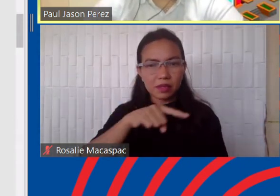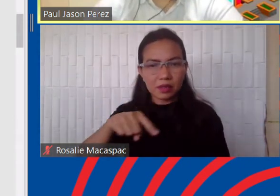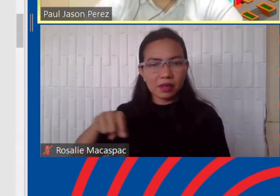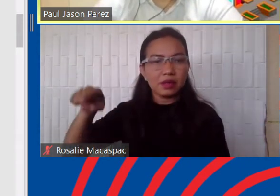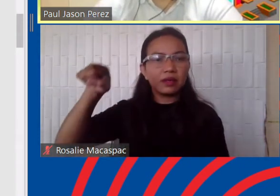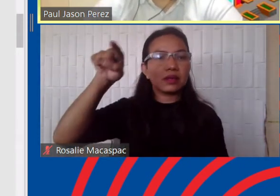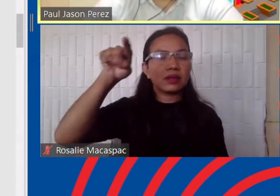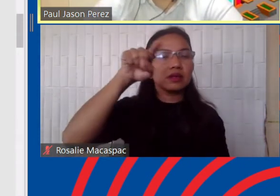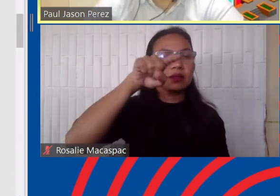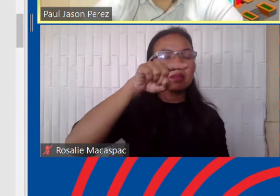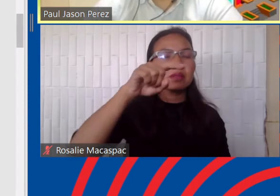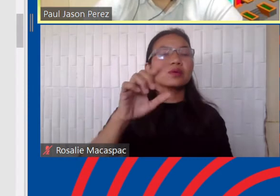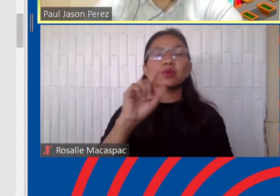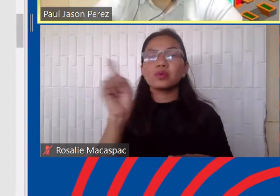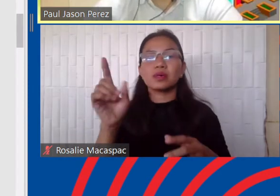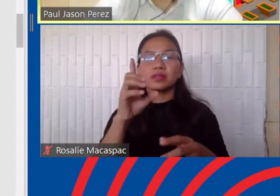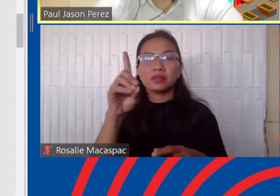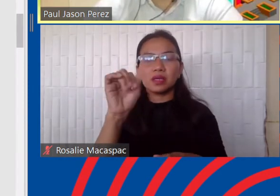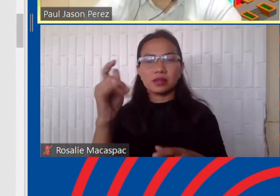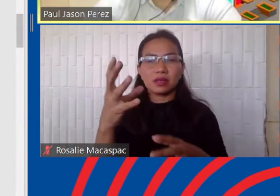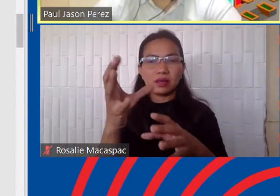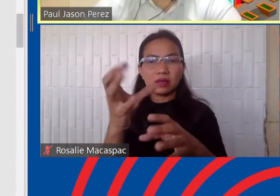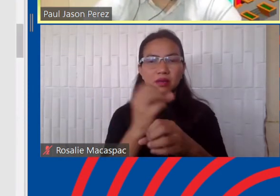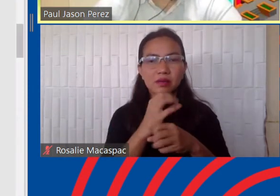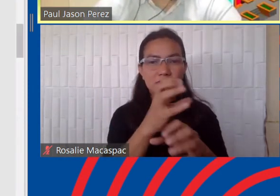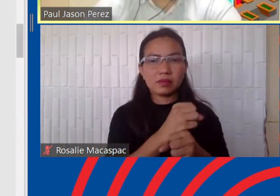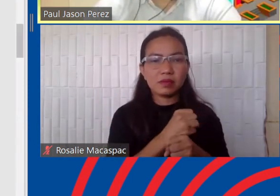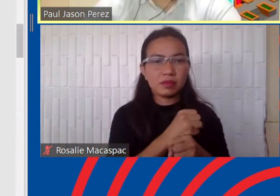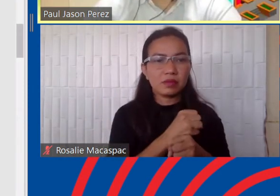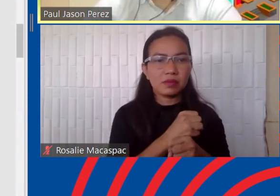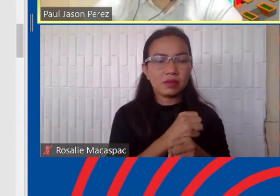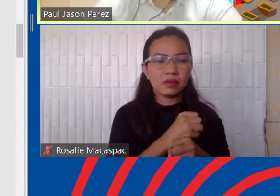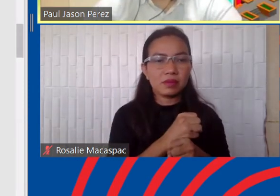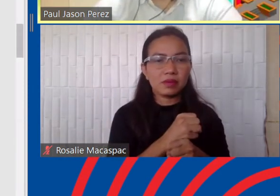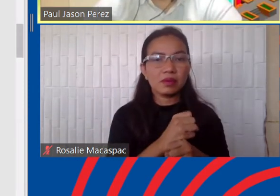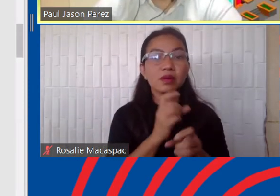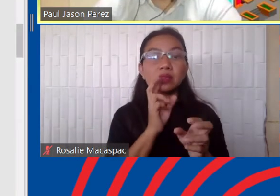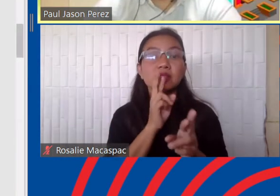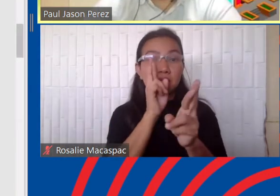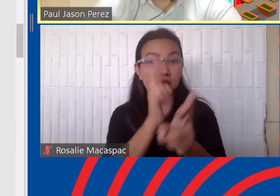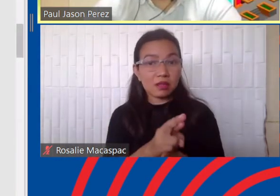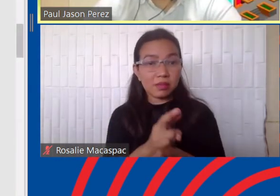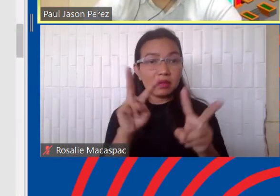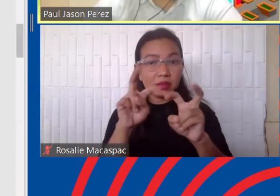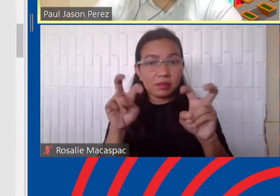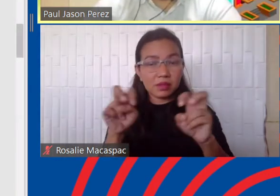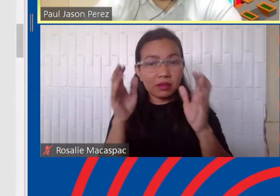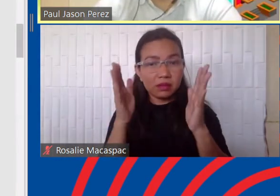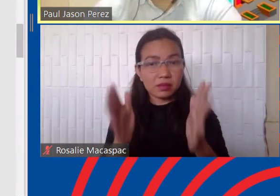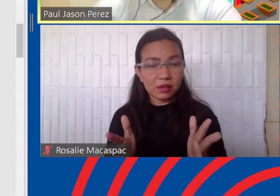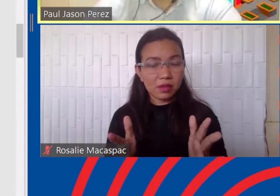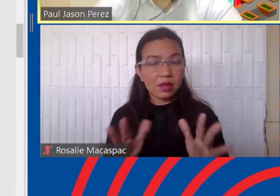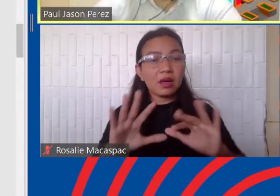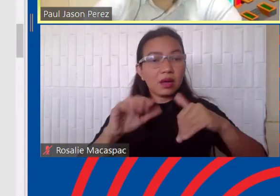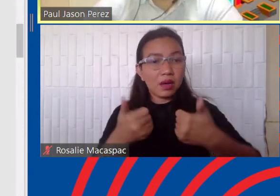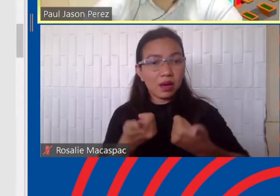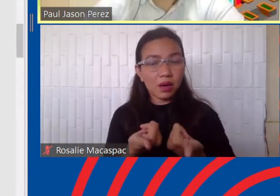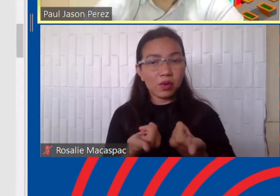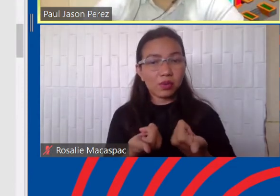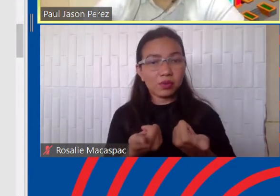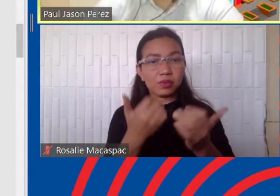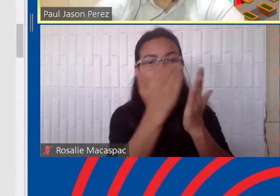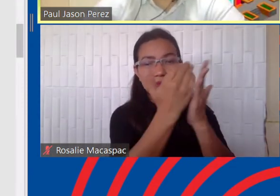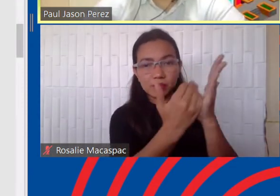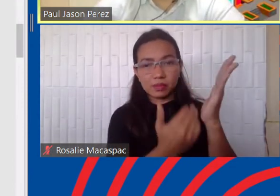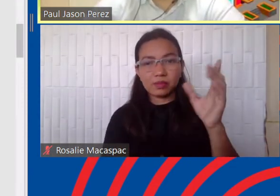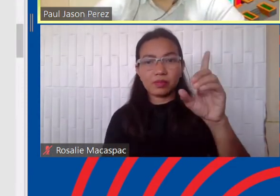What data will you collect or create? So, this is the response of the researcher. And then, how will the data